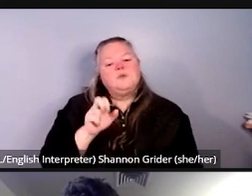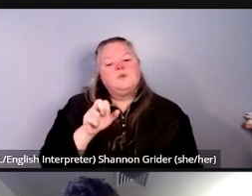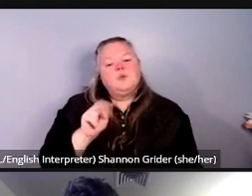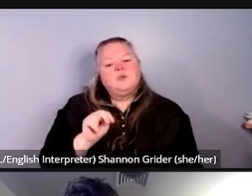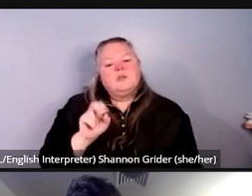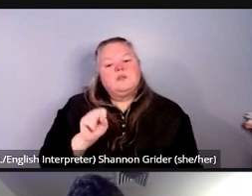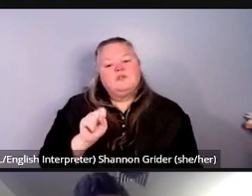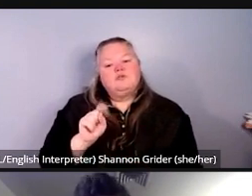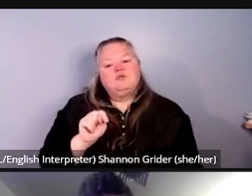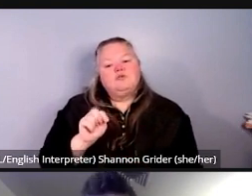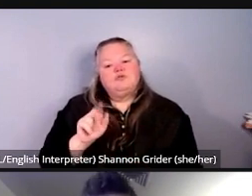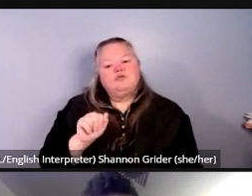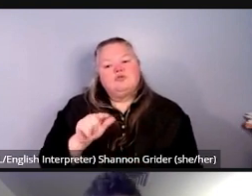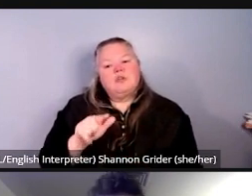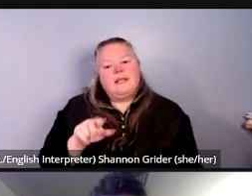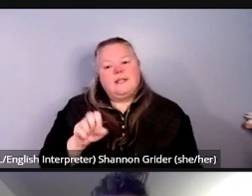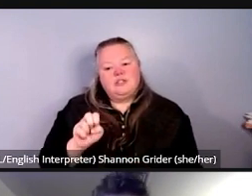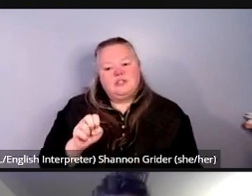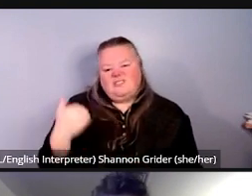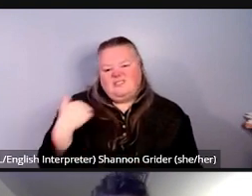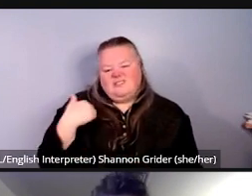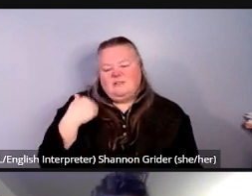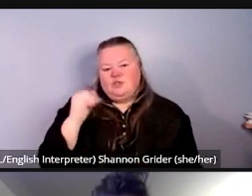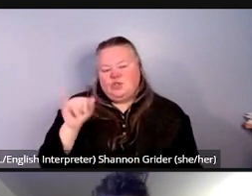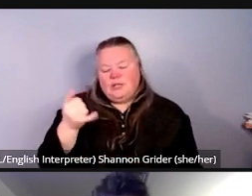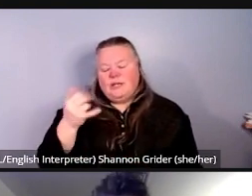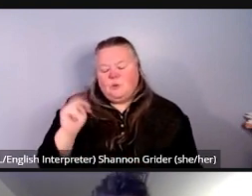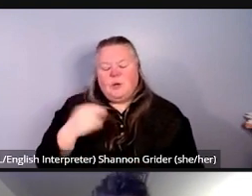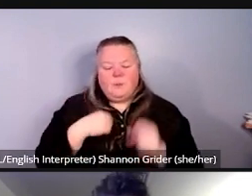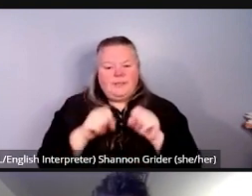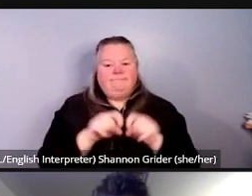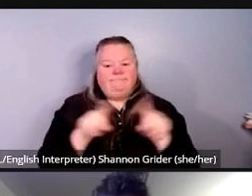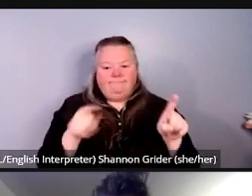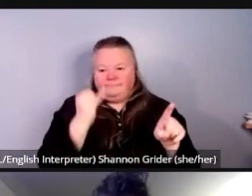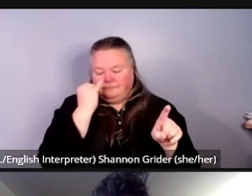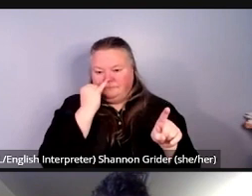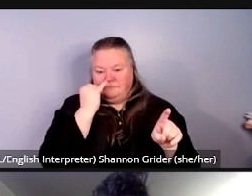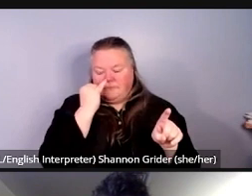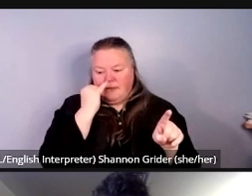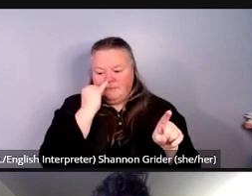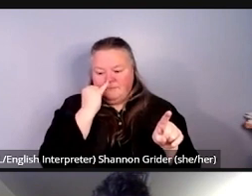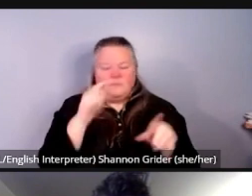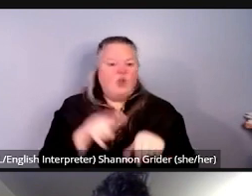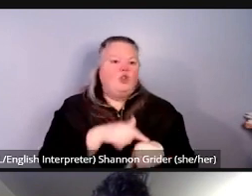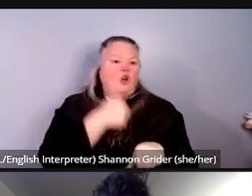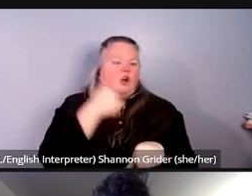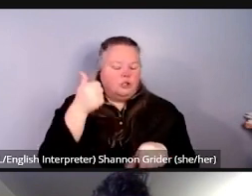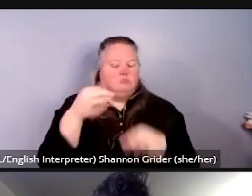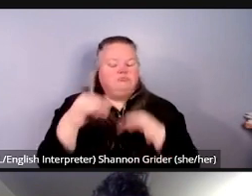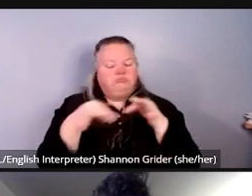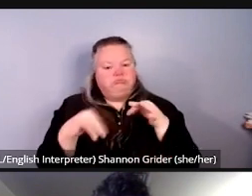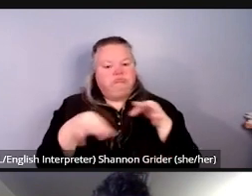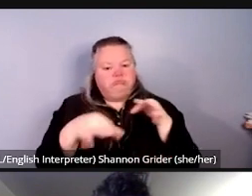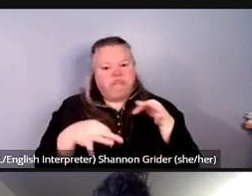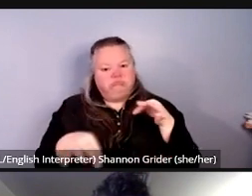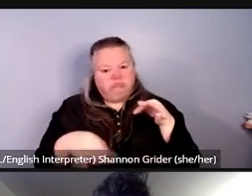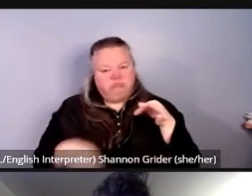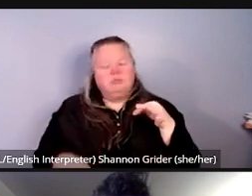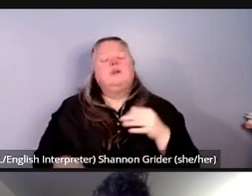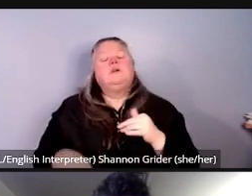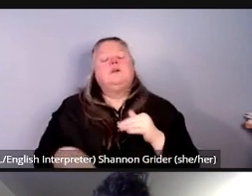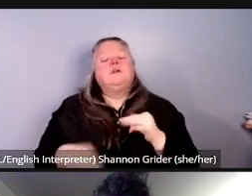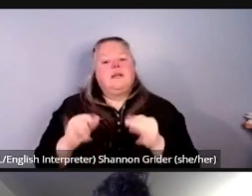an offshoot from, remember in January, we sent you sort of and shared the longer document that really put